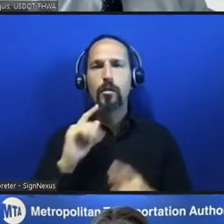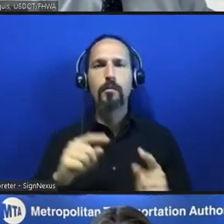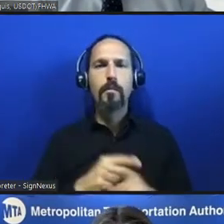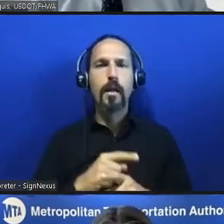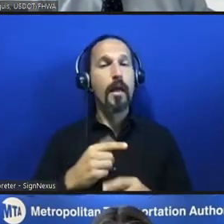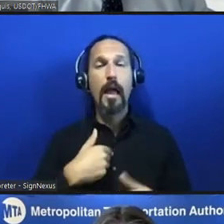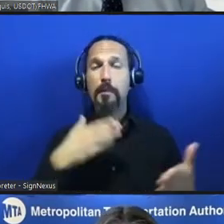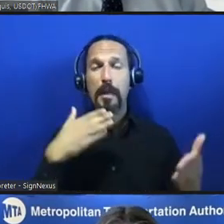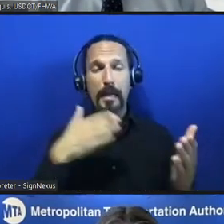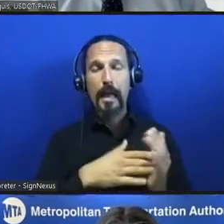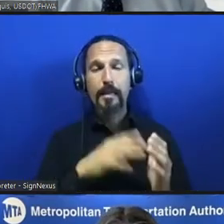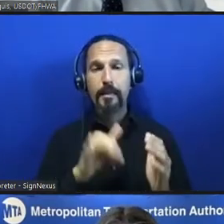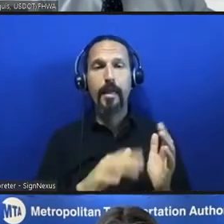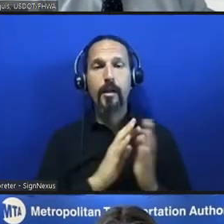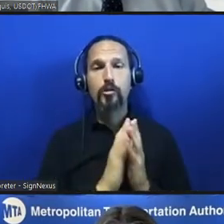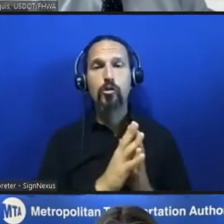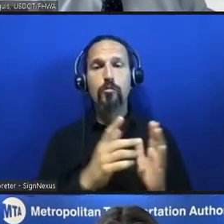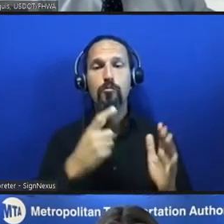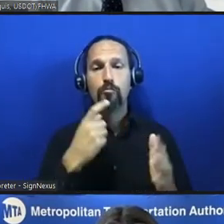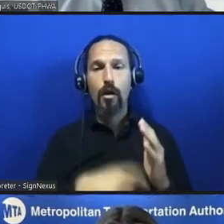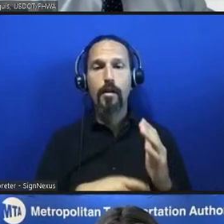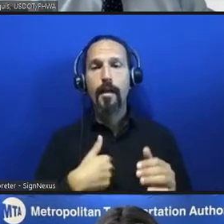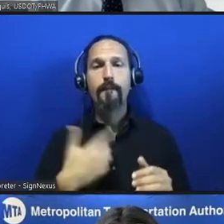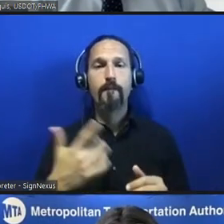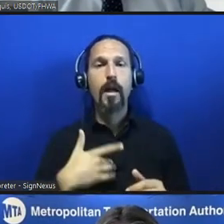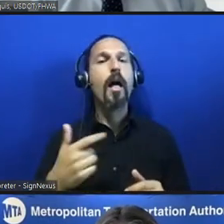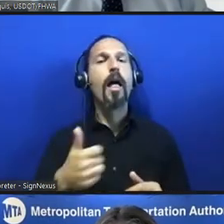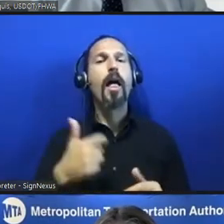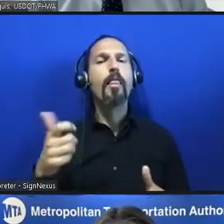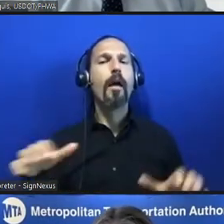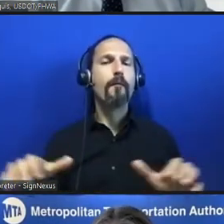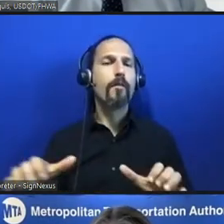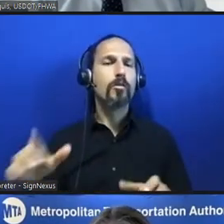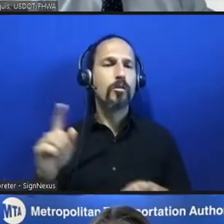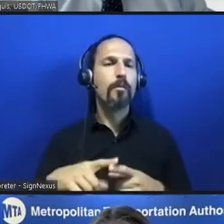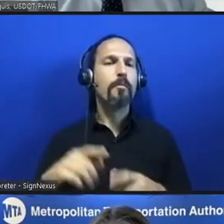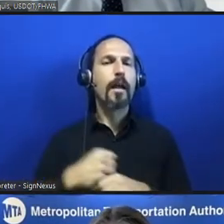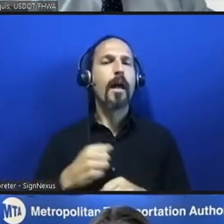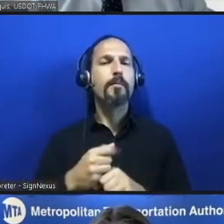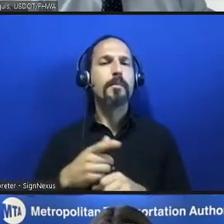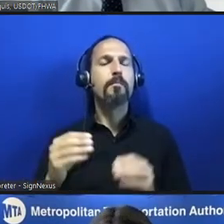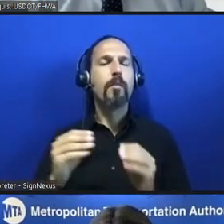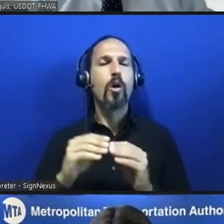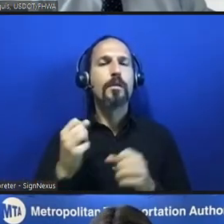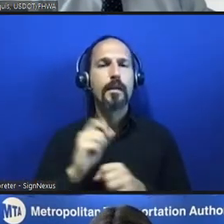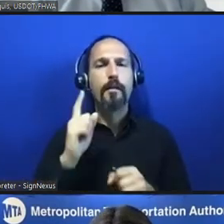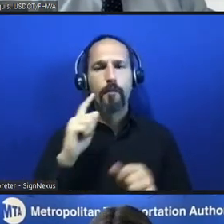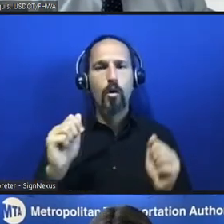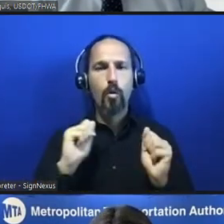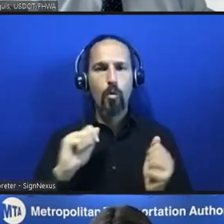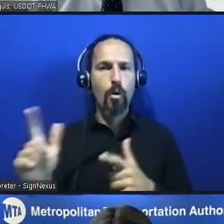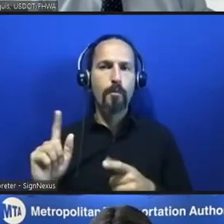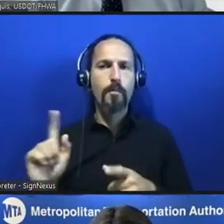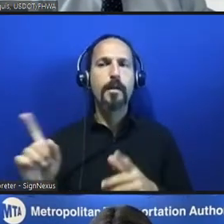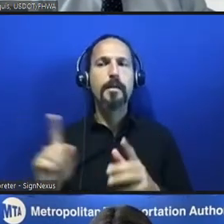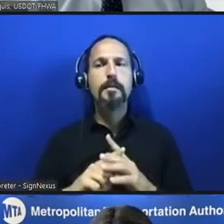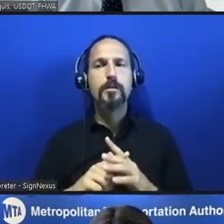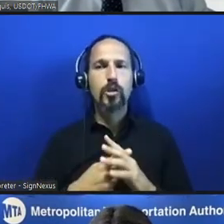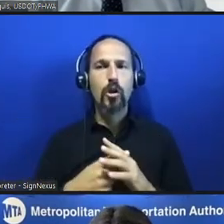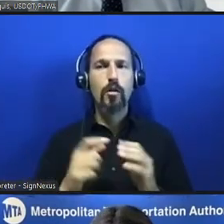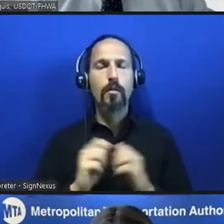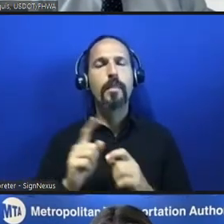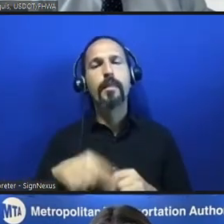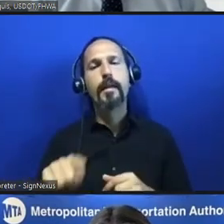pricing I do believe that other efforts can be done to make this city safer for everybody but it starts with taking